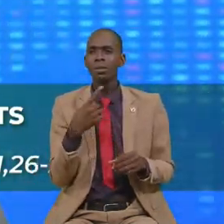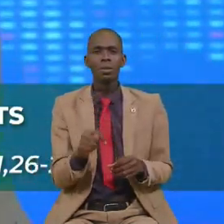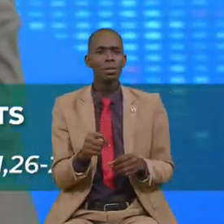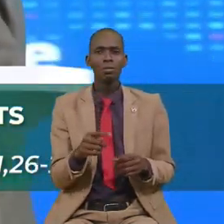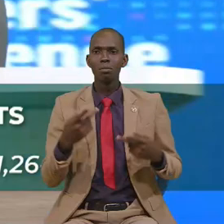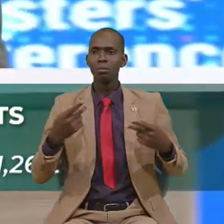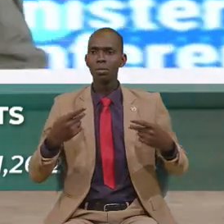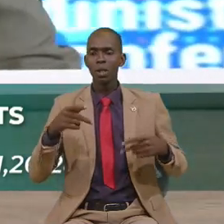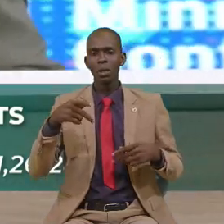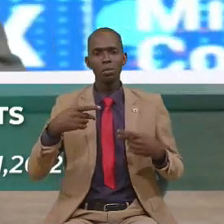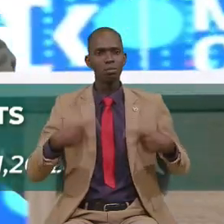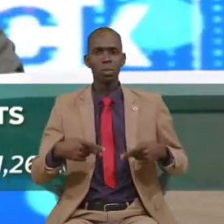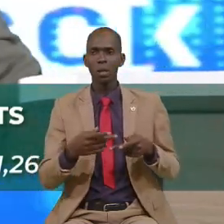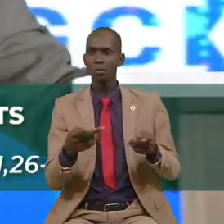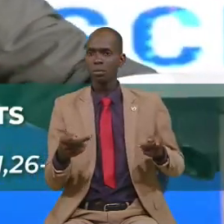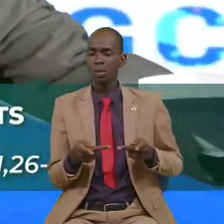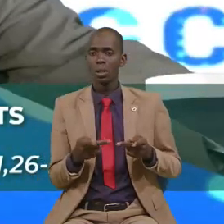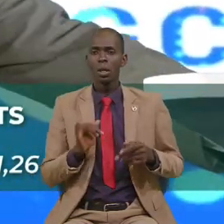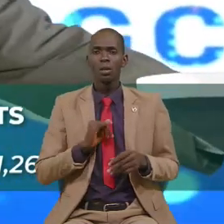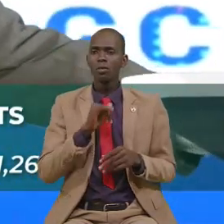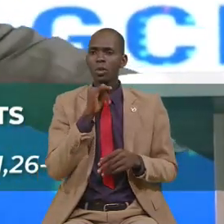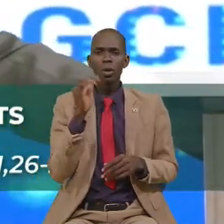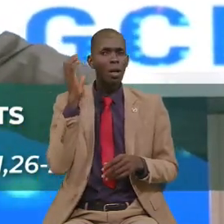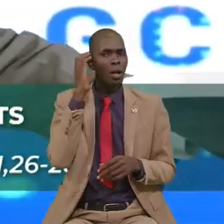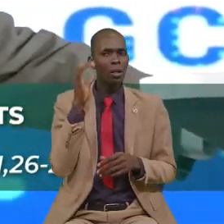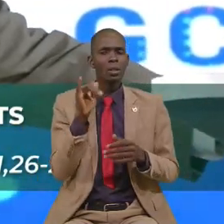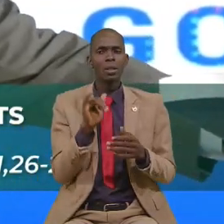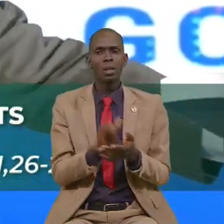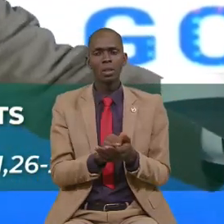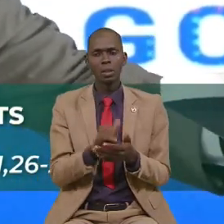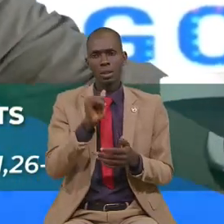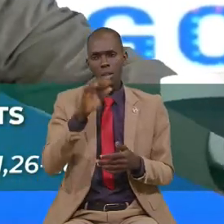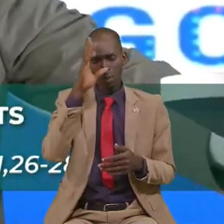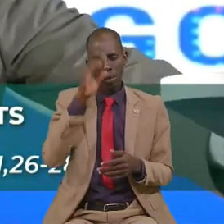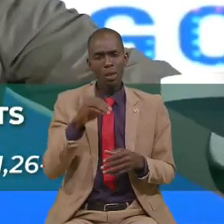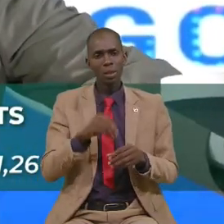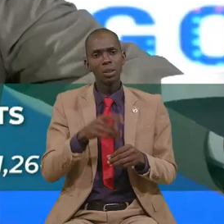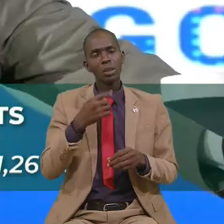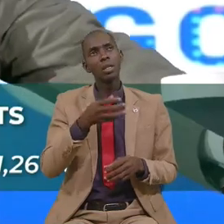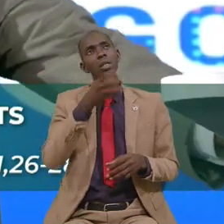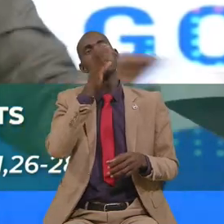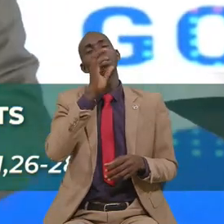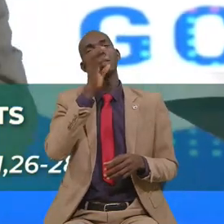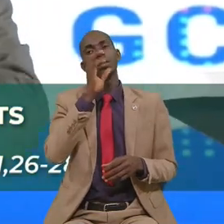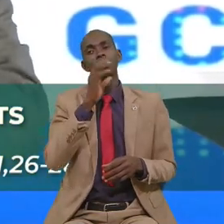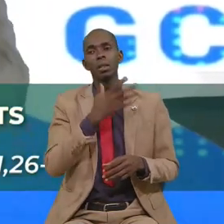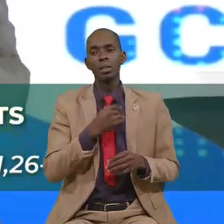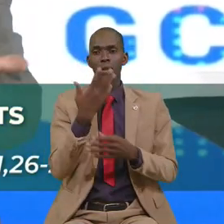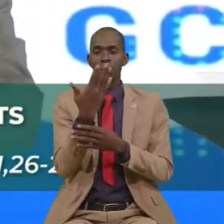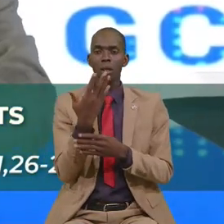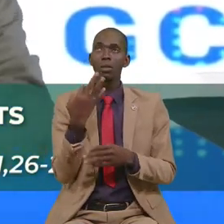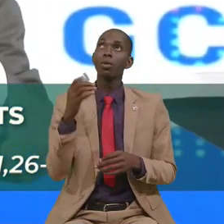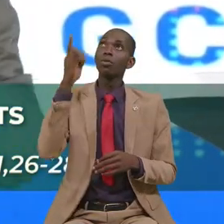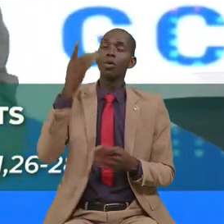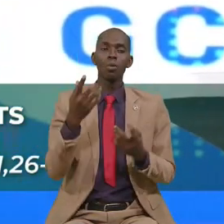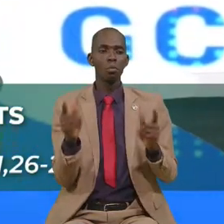I've not heard of a person in a drinking parlor and the hand of the Lord came upon him.